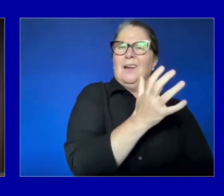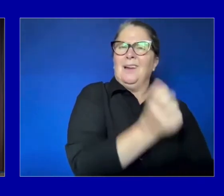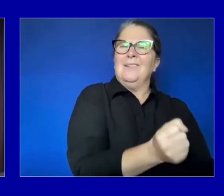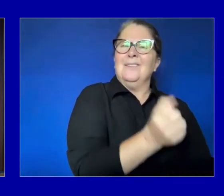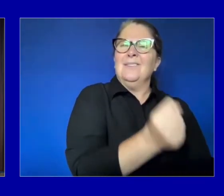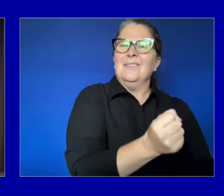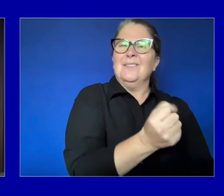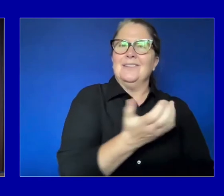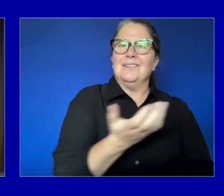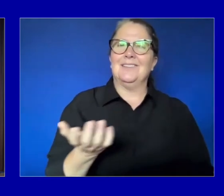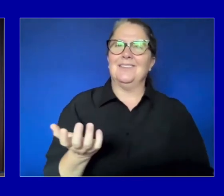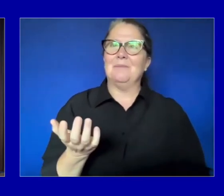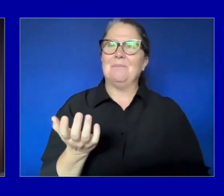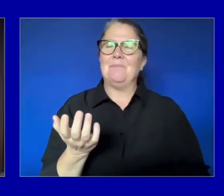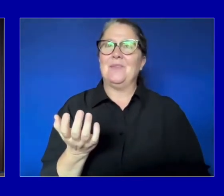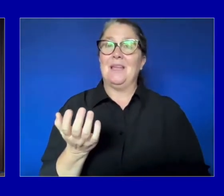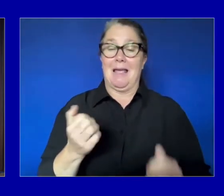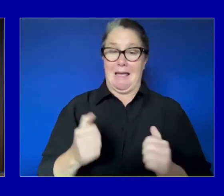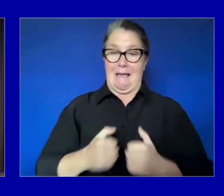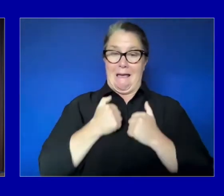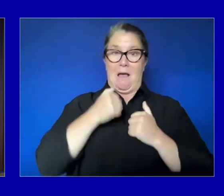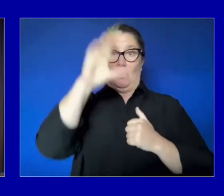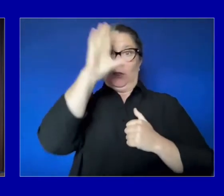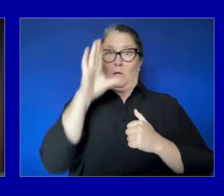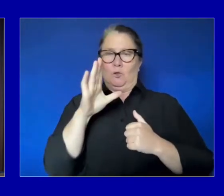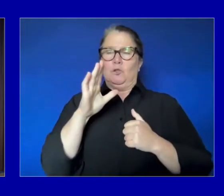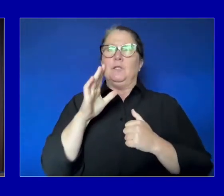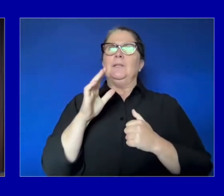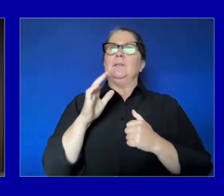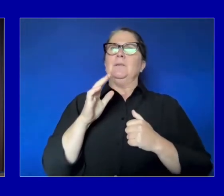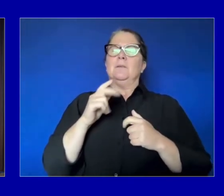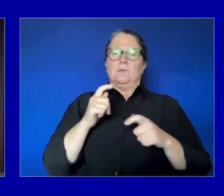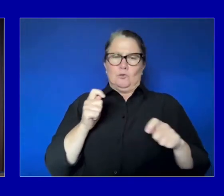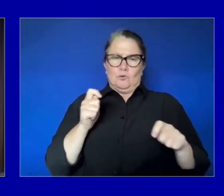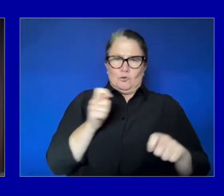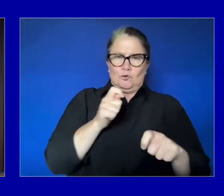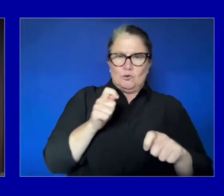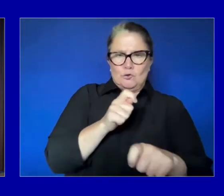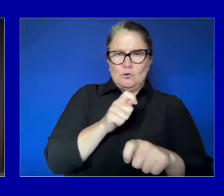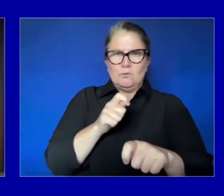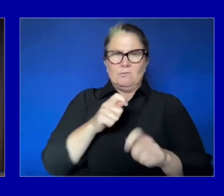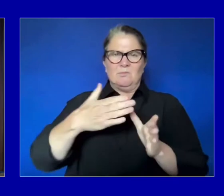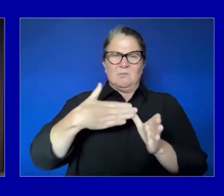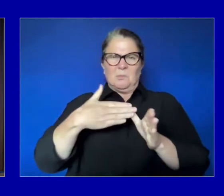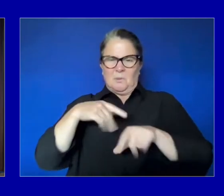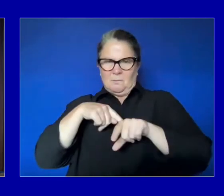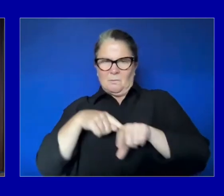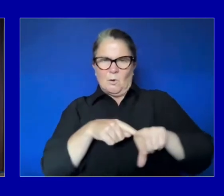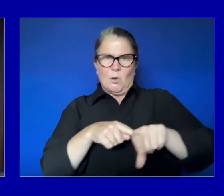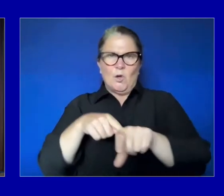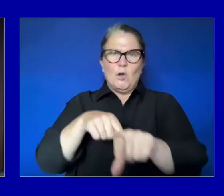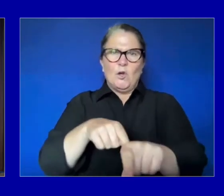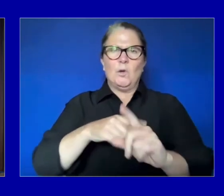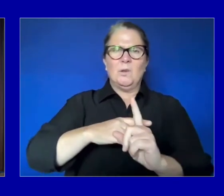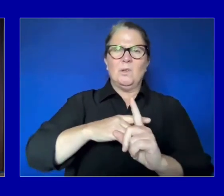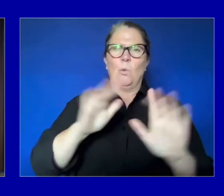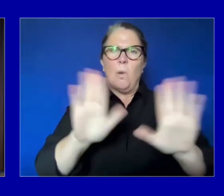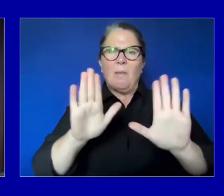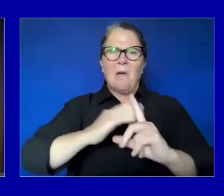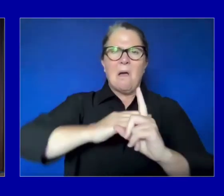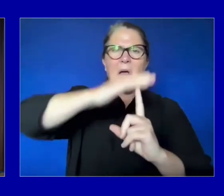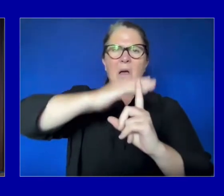our country is adapted to the climate of this country and its variations, but it's also adapted